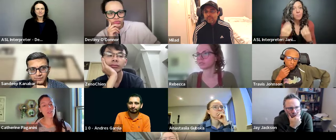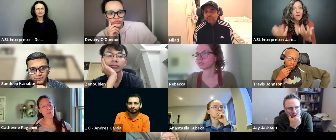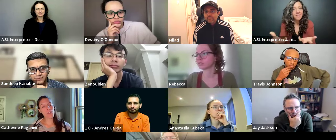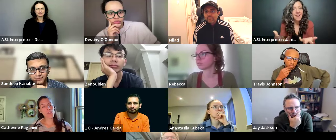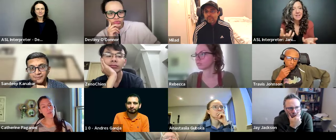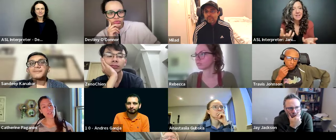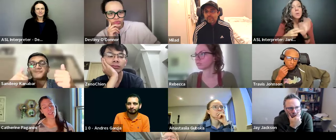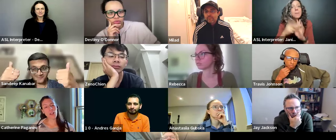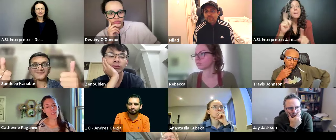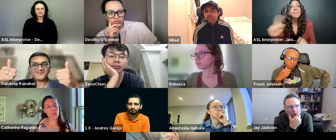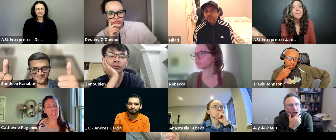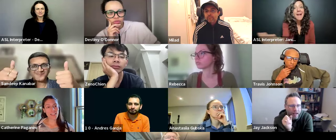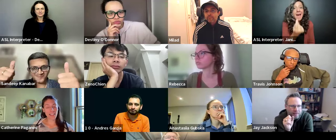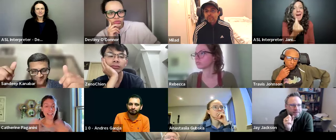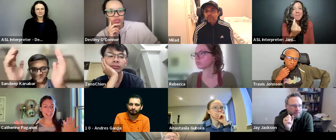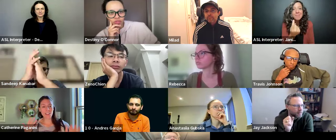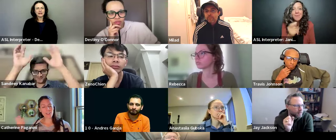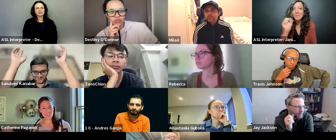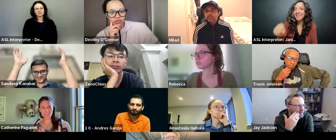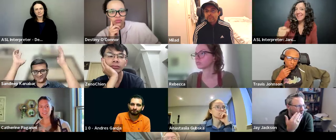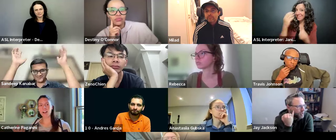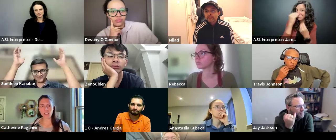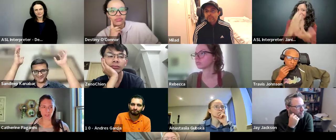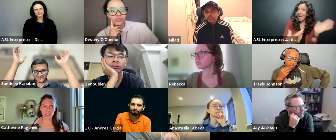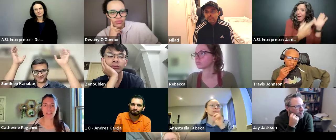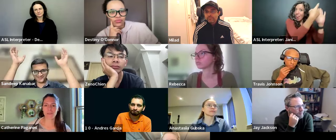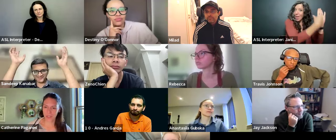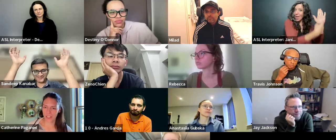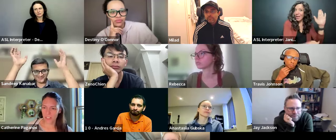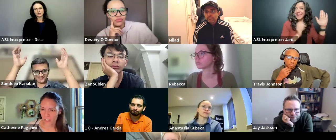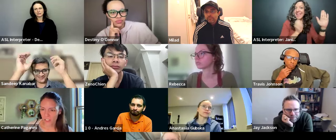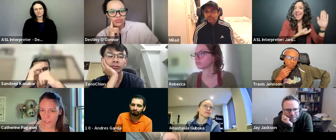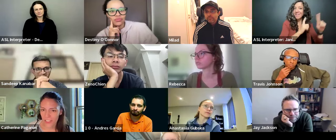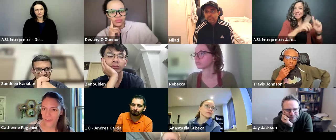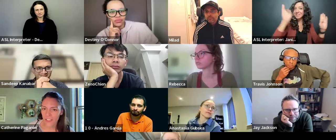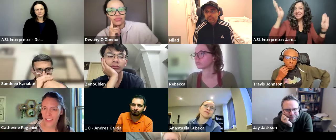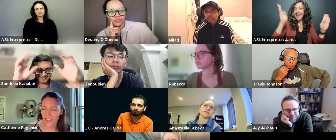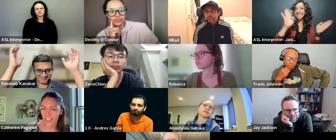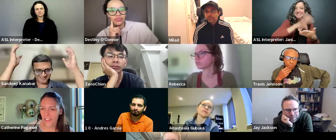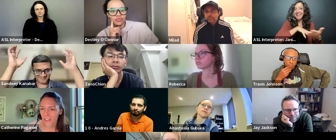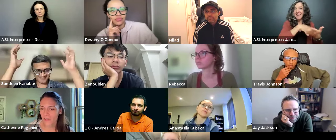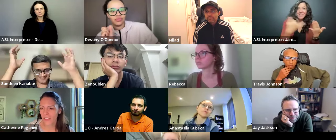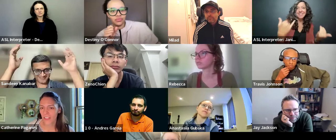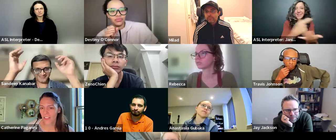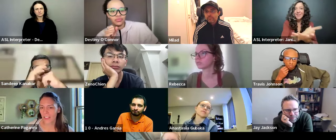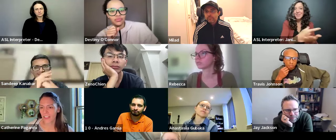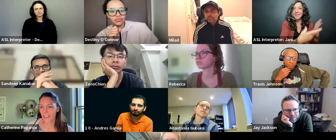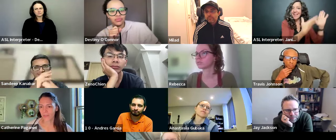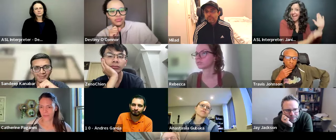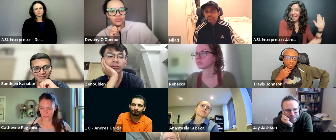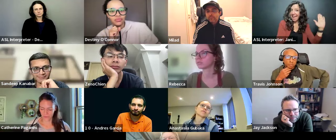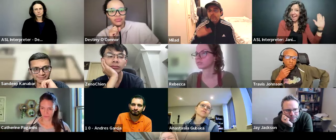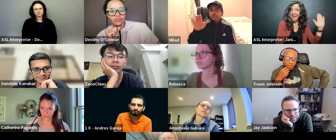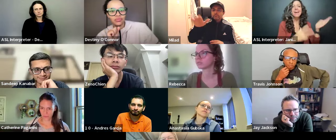when people come to the kiosk, we can say like, hey, here yes, are the talks for our team. Good so idea. We should definitely kind of